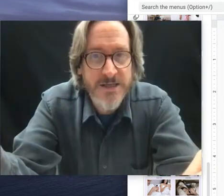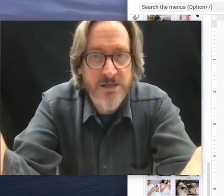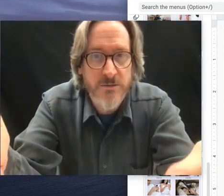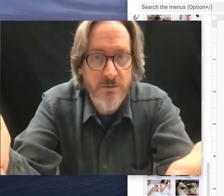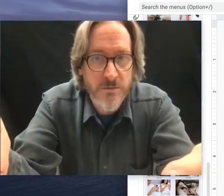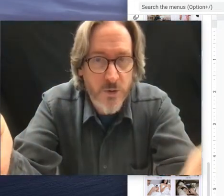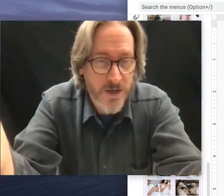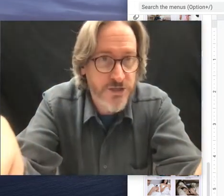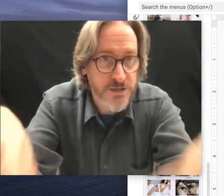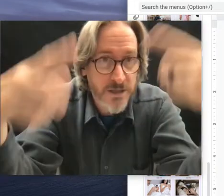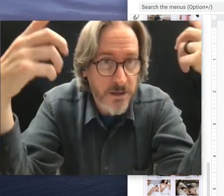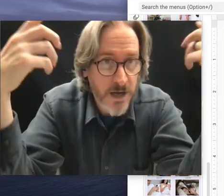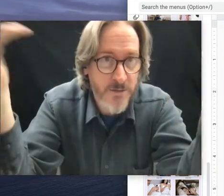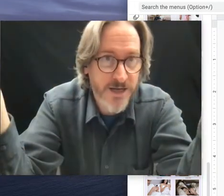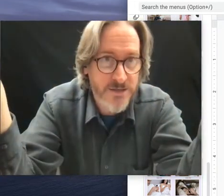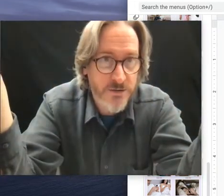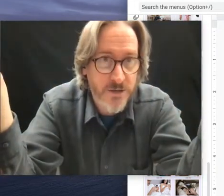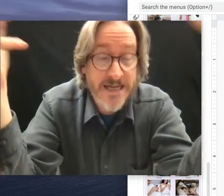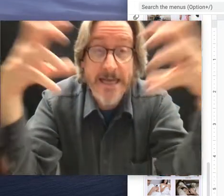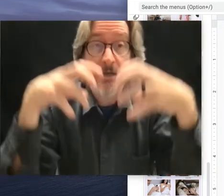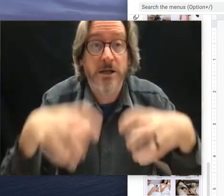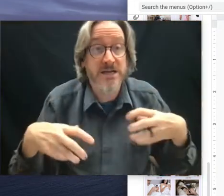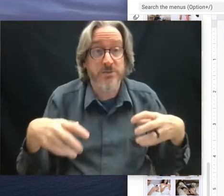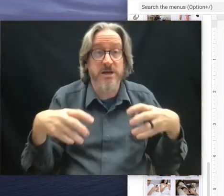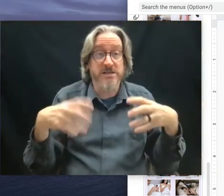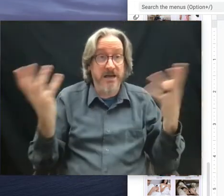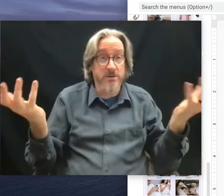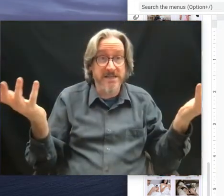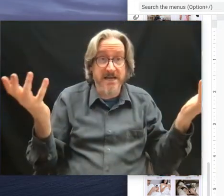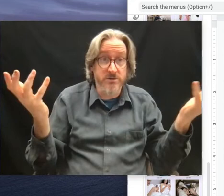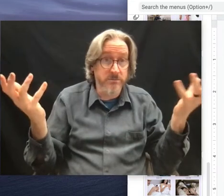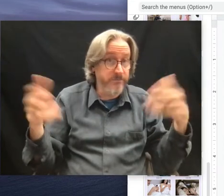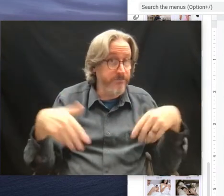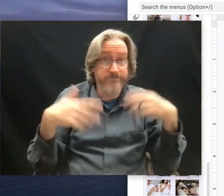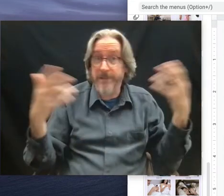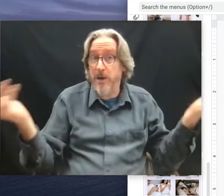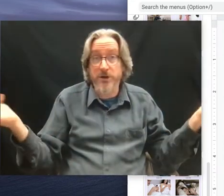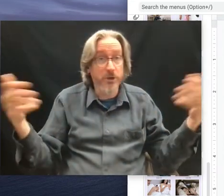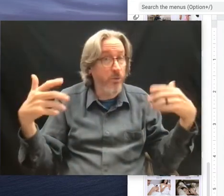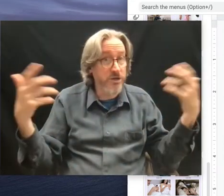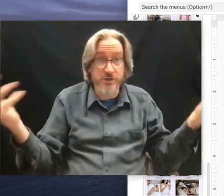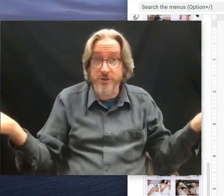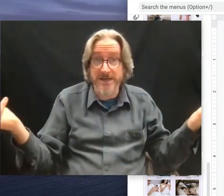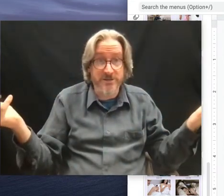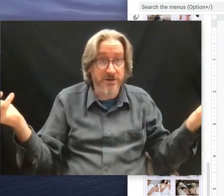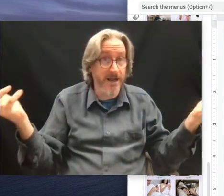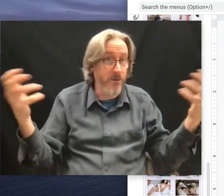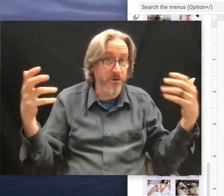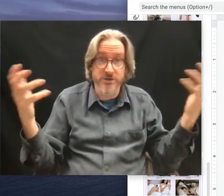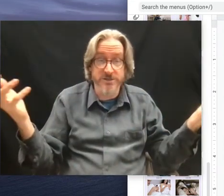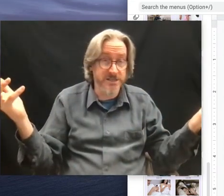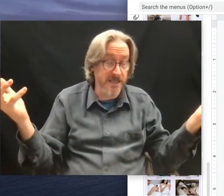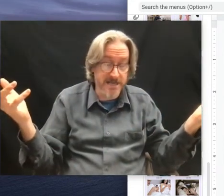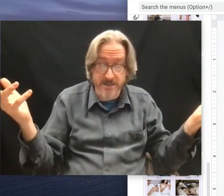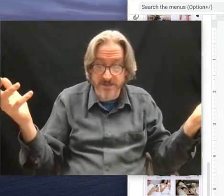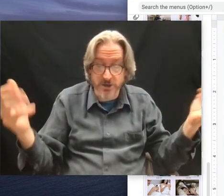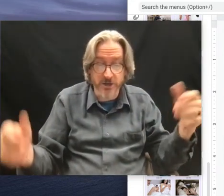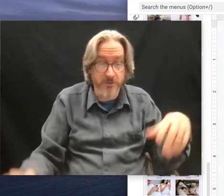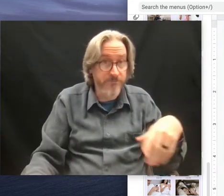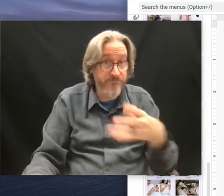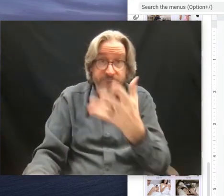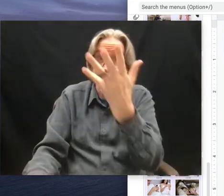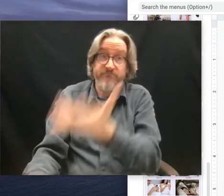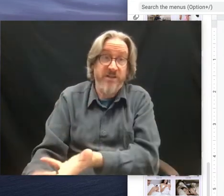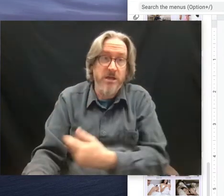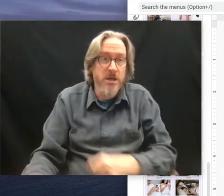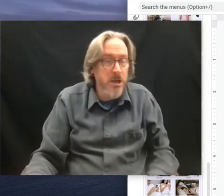think about these questions. How would you answer? Like in class with us, I always ask, how are you? What did you do yesterday? What did you do since the last time I saw